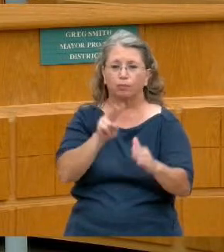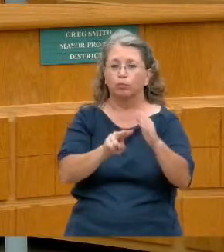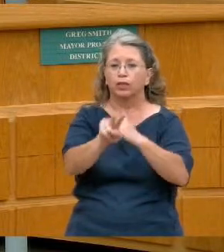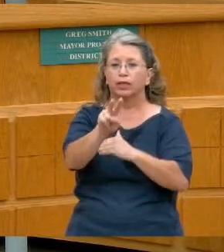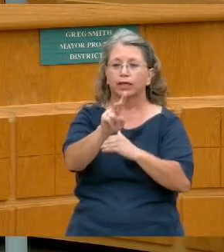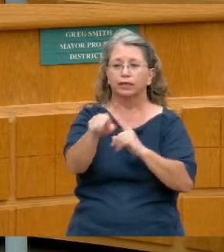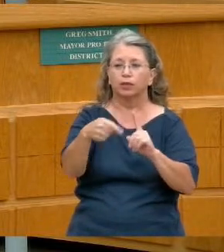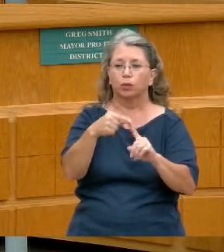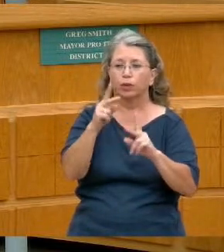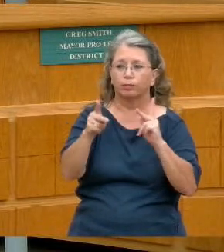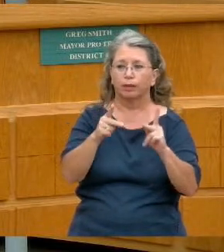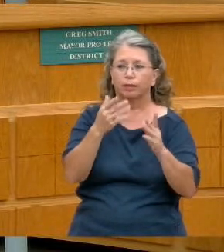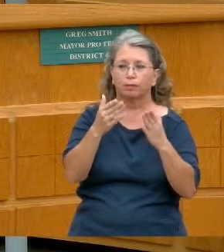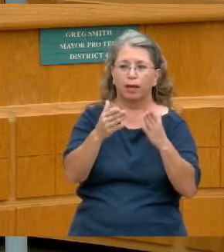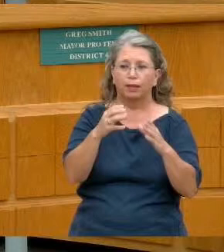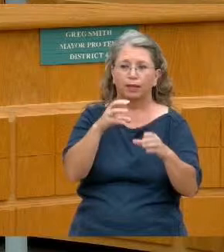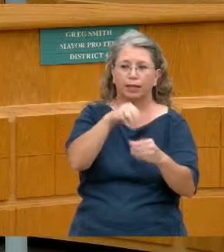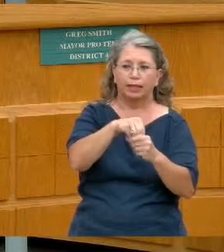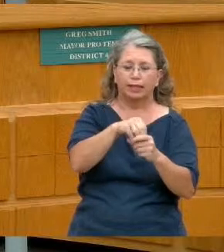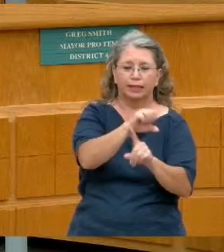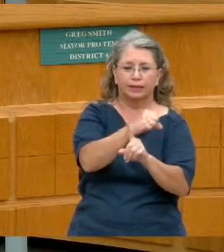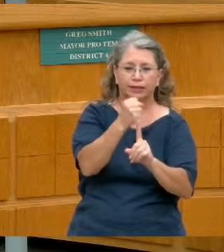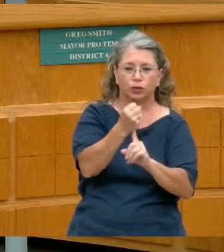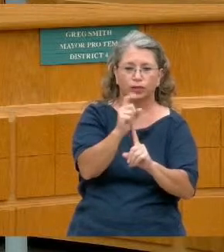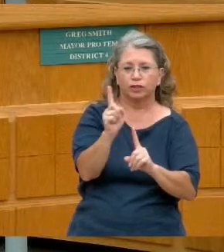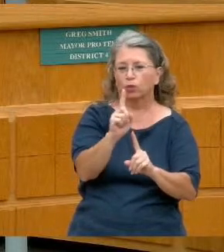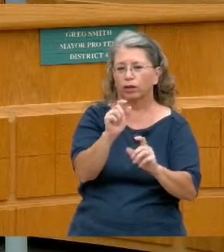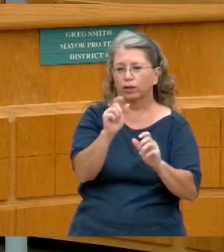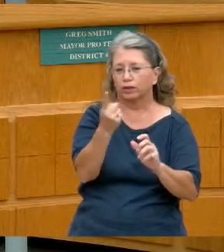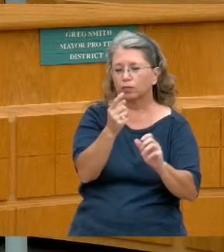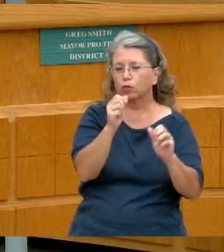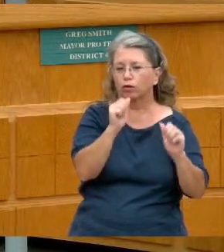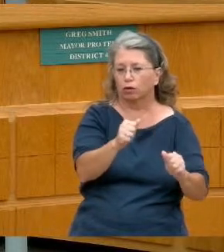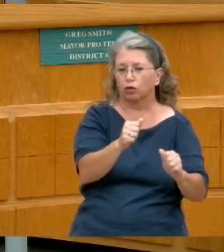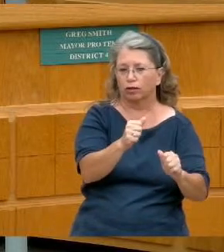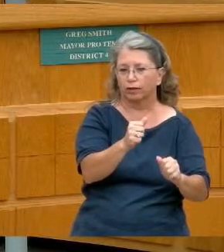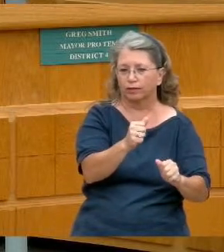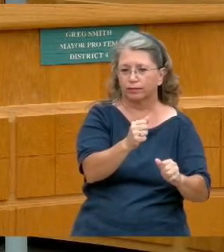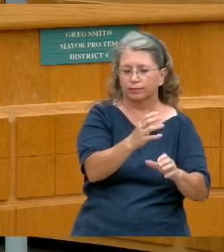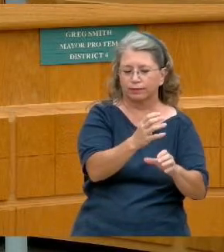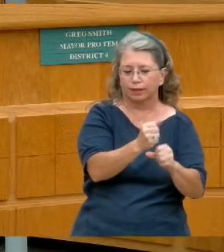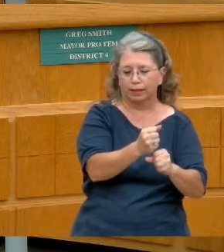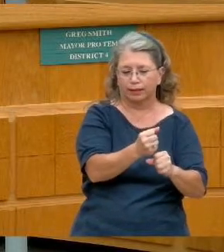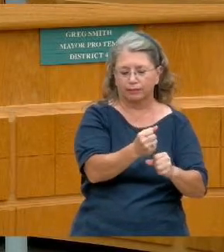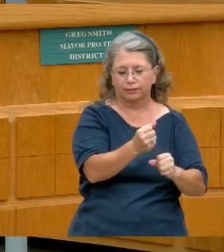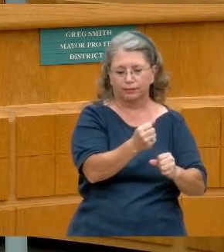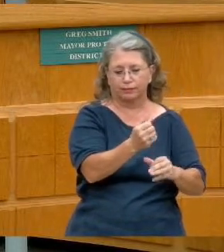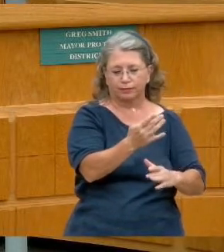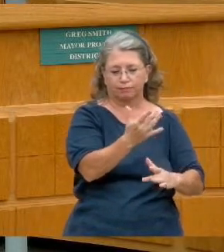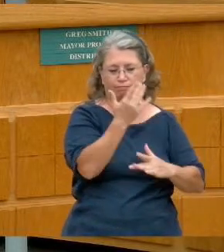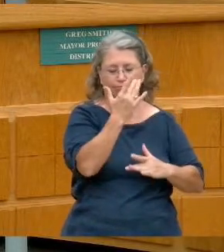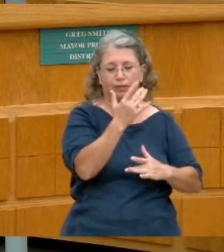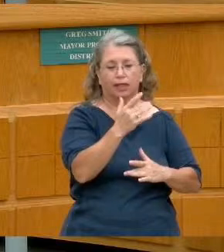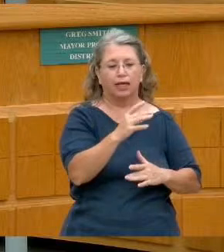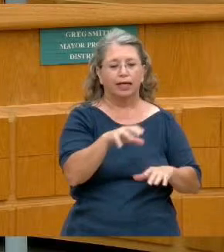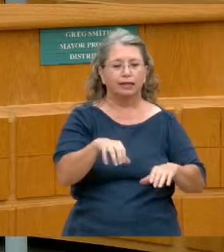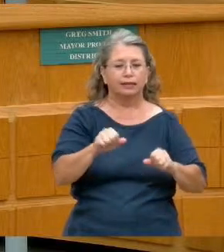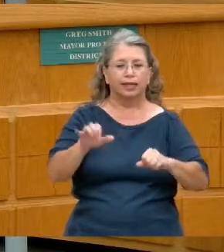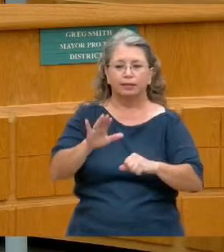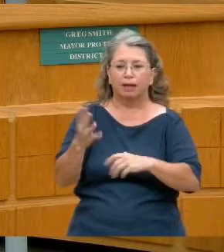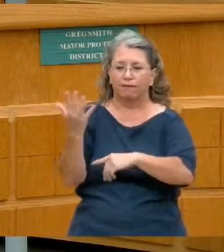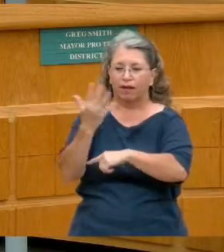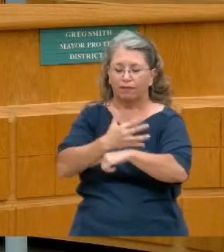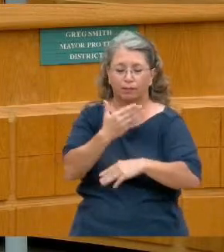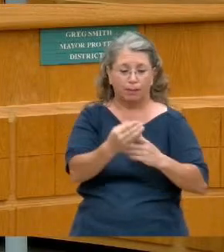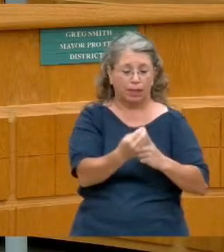contract COVID. Then it takes a few days, about 5 days if you get infected before you show symptoms on average. Then it might take a few more